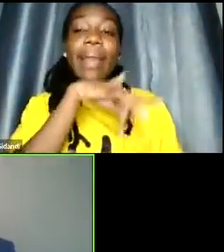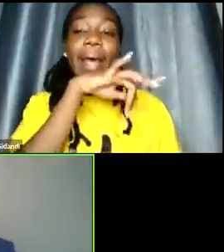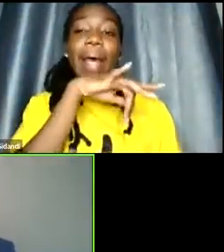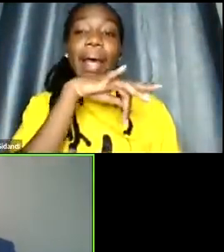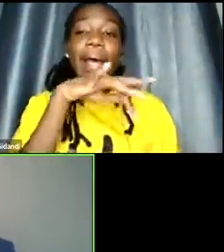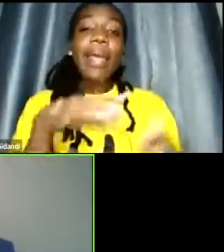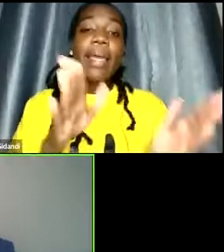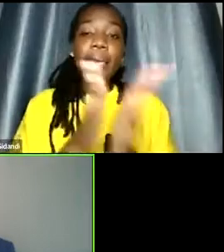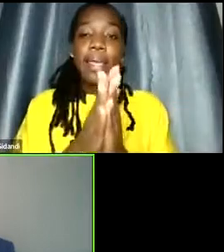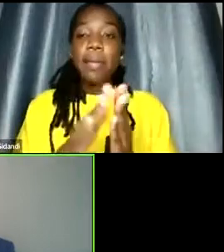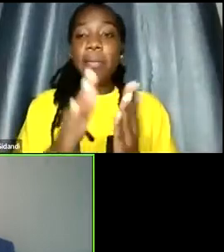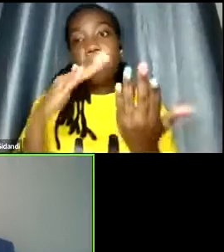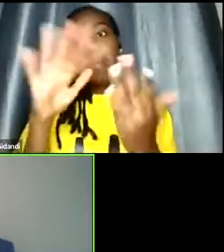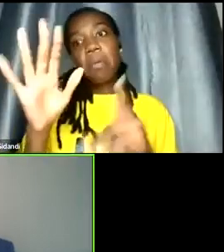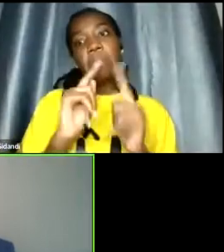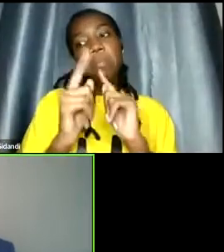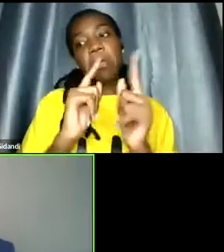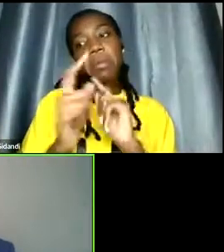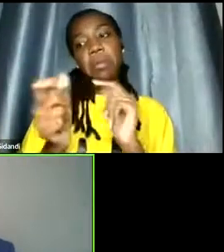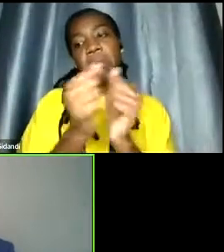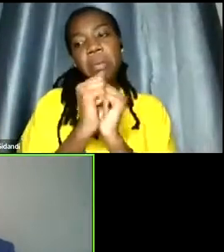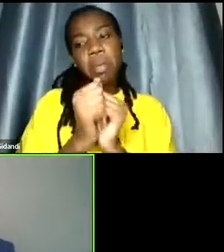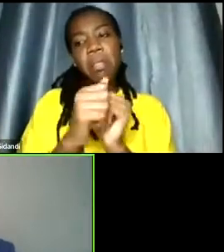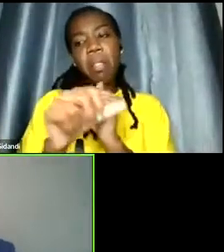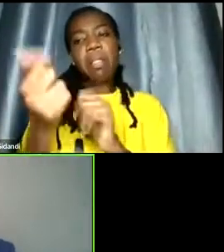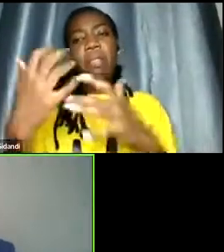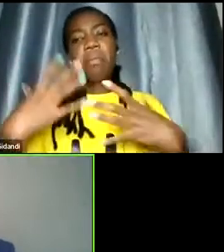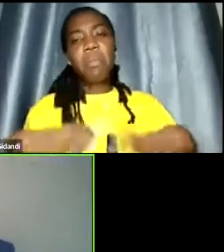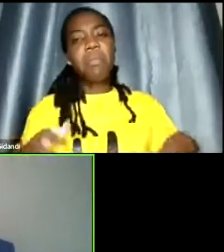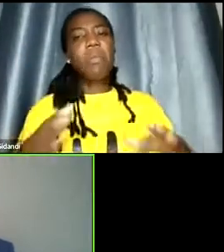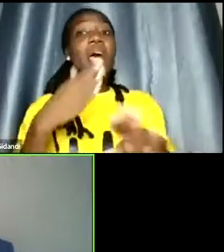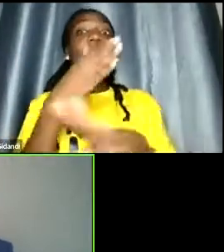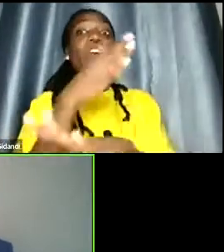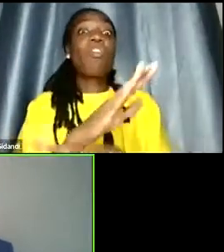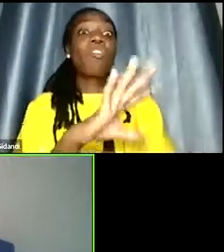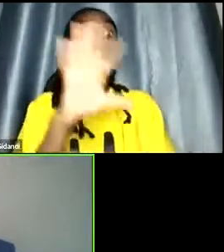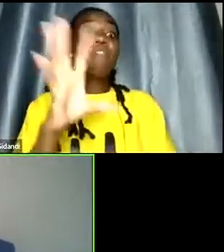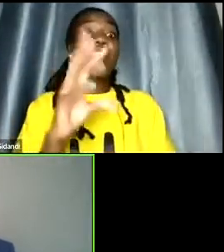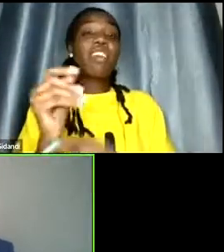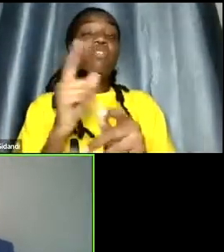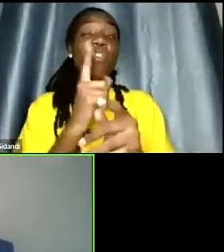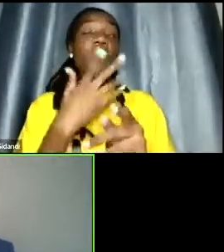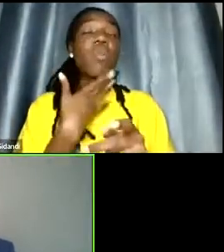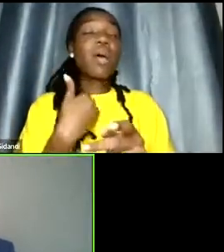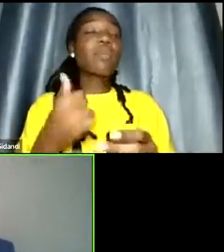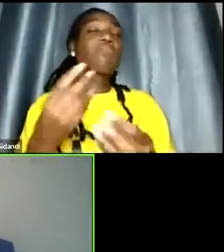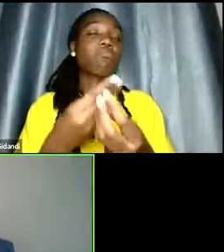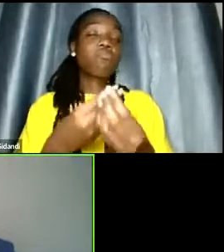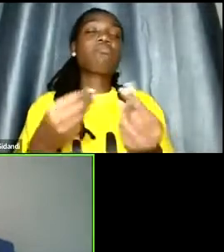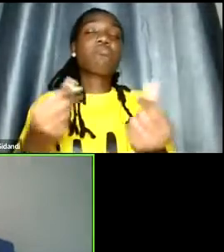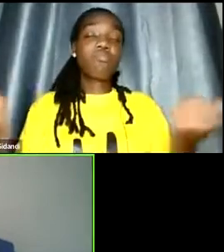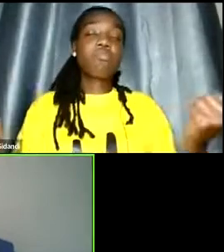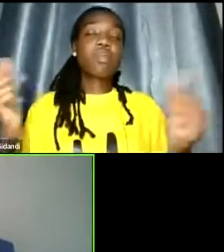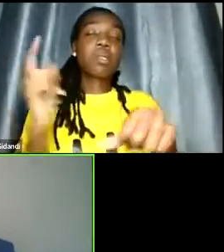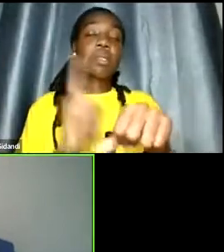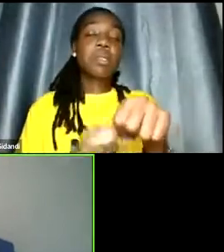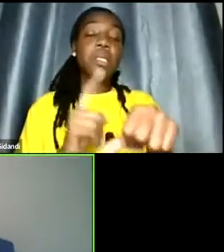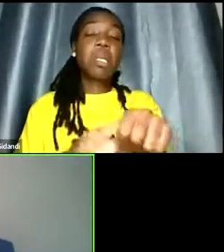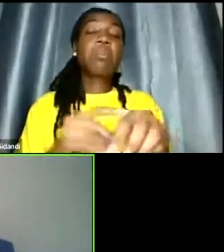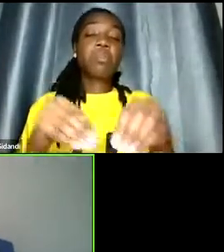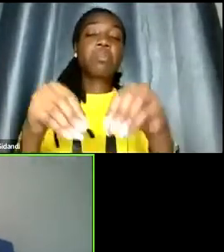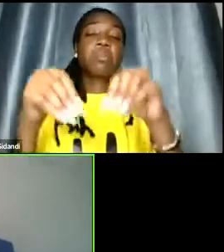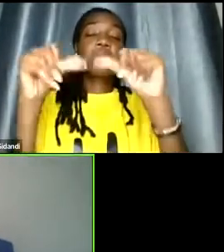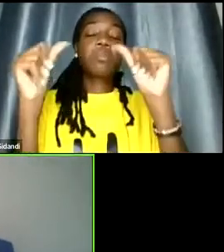obviously speaking to the audience from across East Africa. So I'm really looking forward to spending some quality time with you tonight. Thanks for the invitation, Grace and